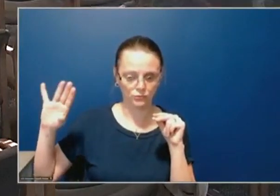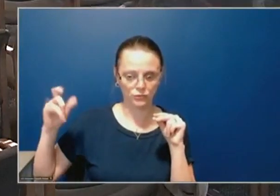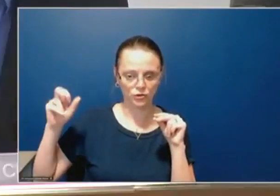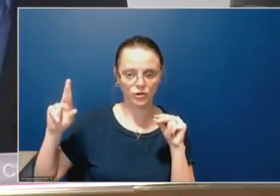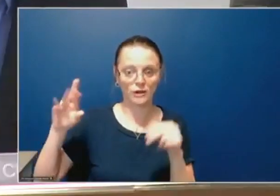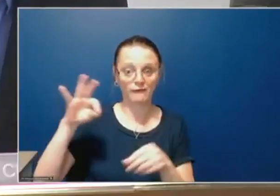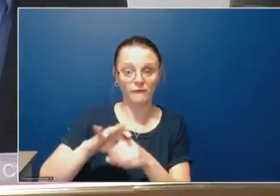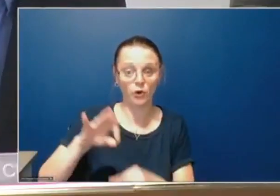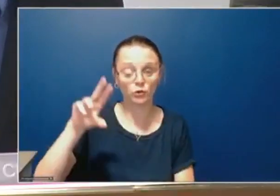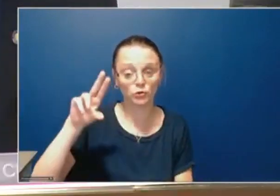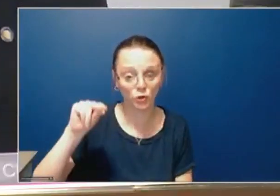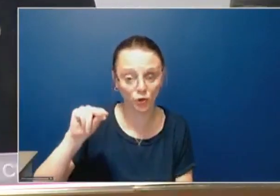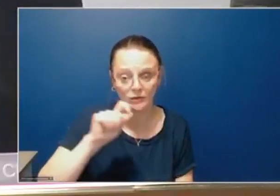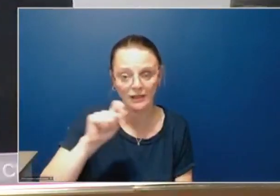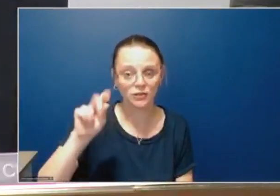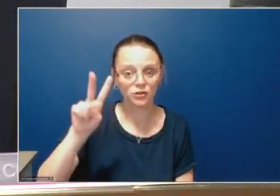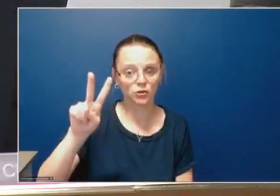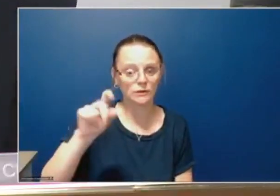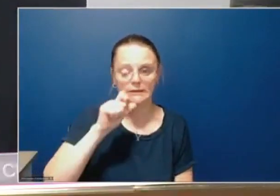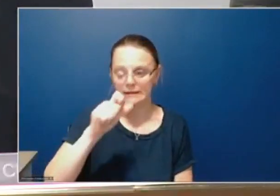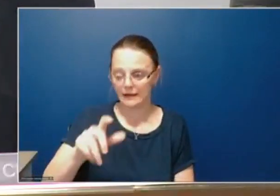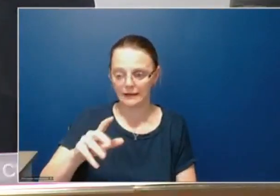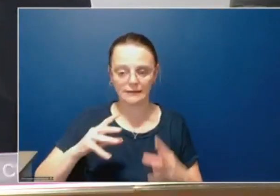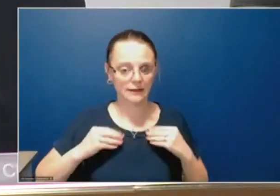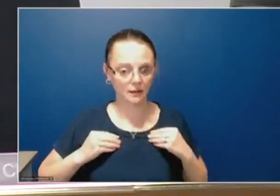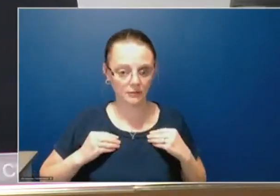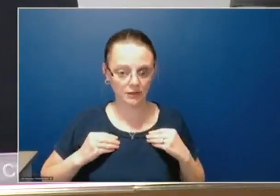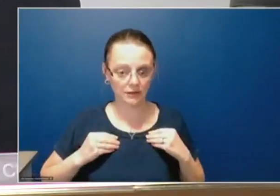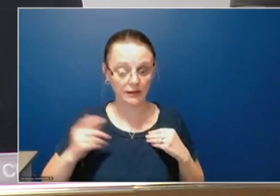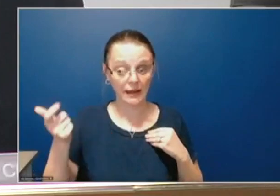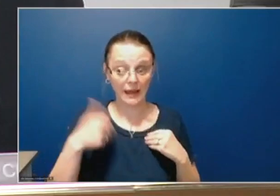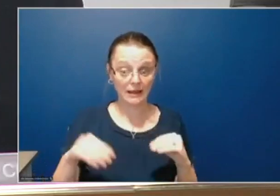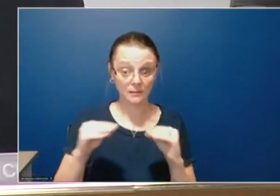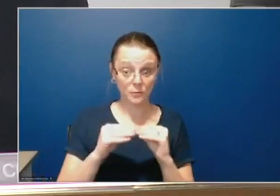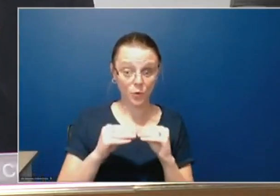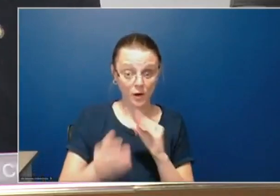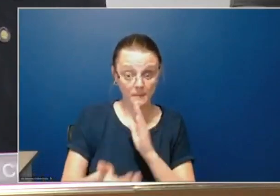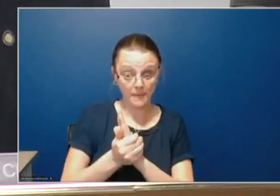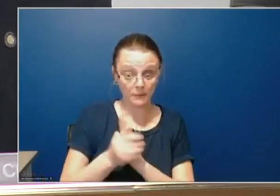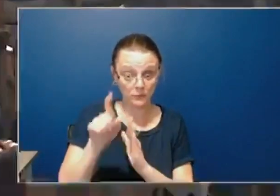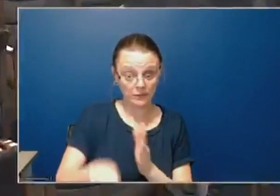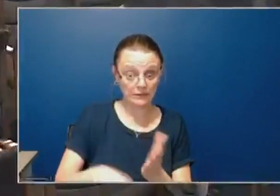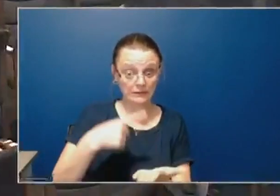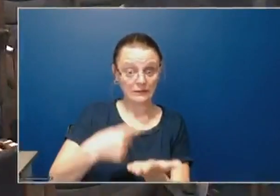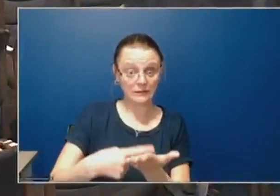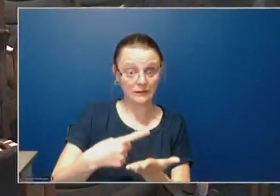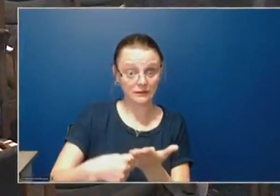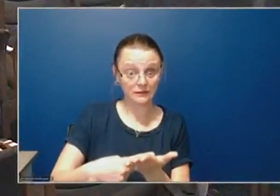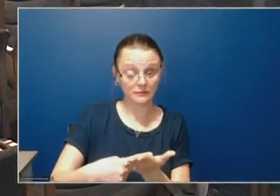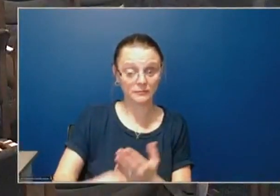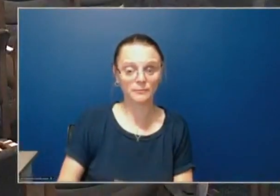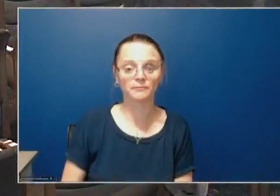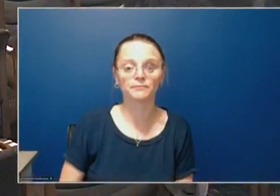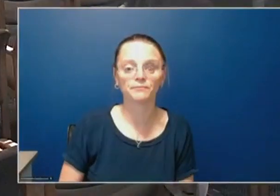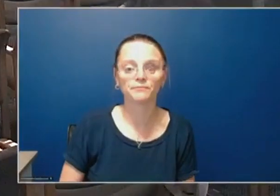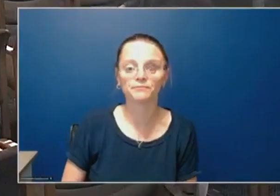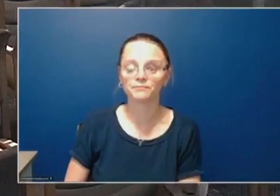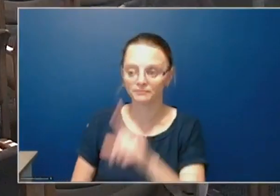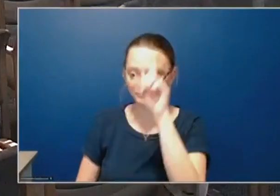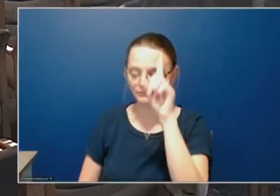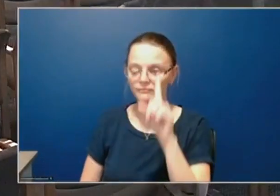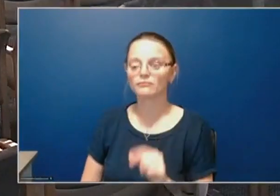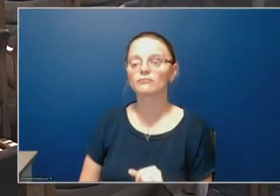no. -2 amendment is not adopted. Do we have any other amendments that Representative Deal? Chair Knowles, I move